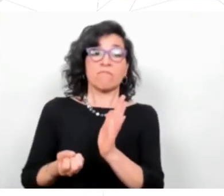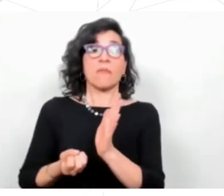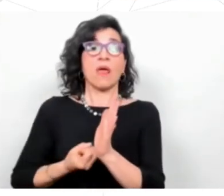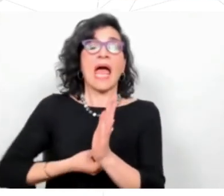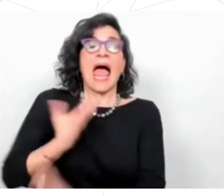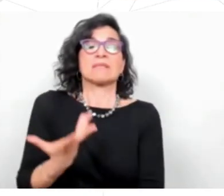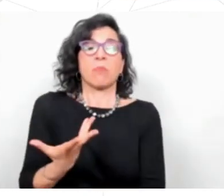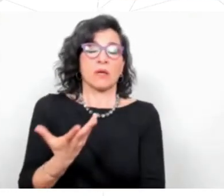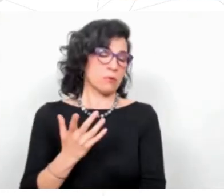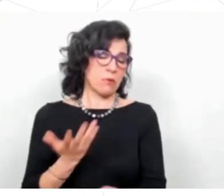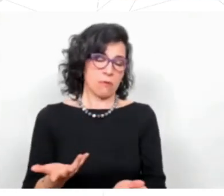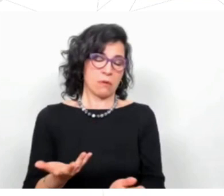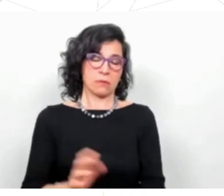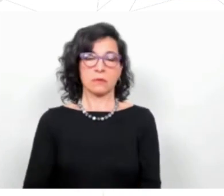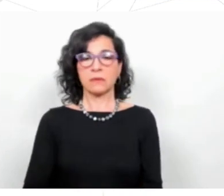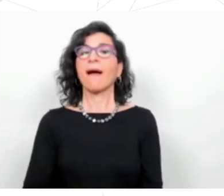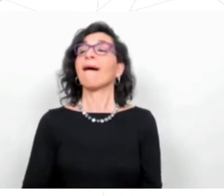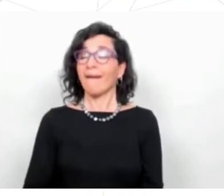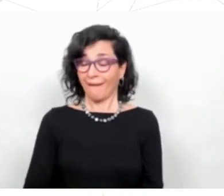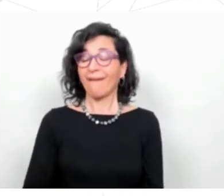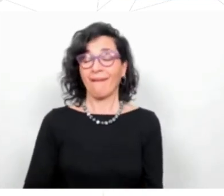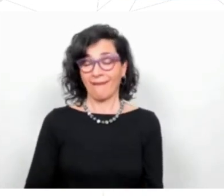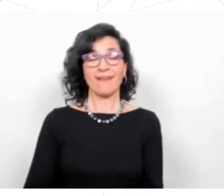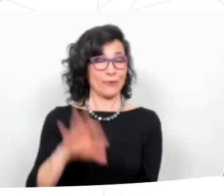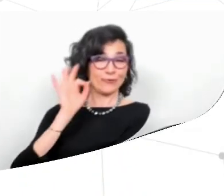Esattamente, grande cuore. Big heart.